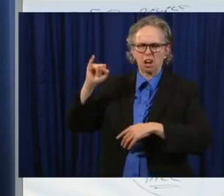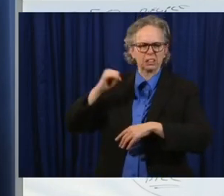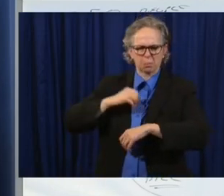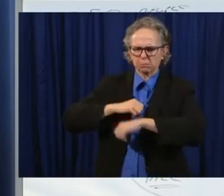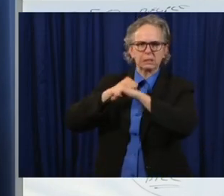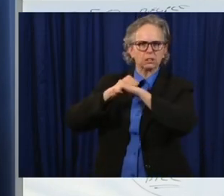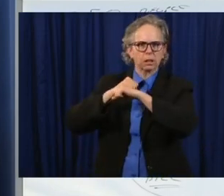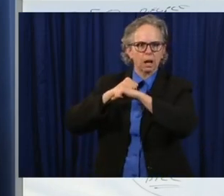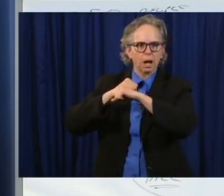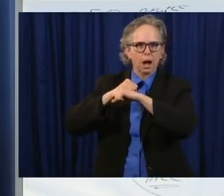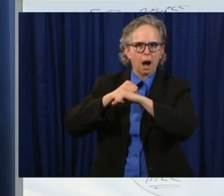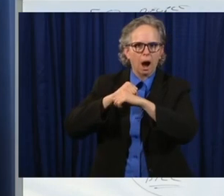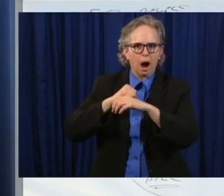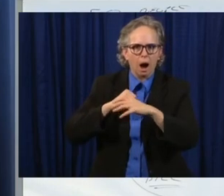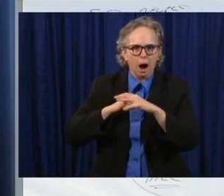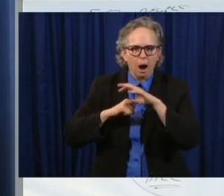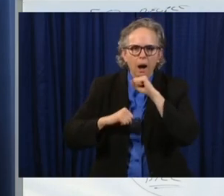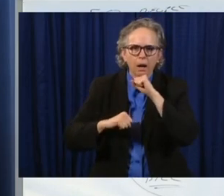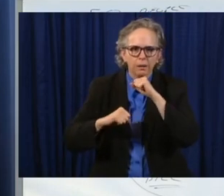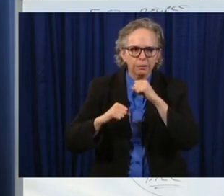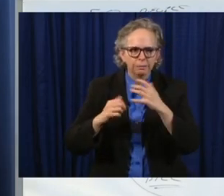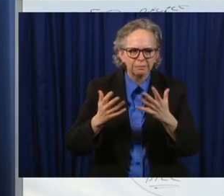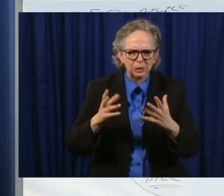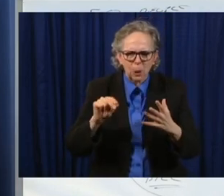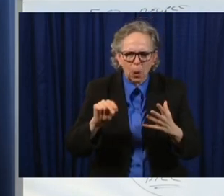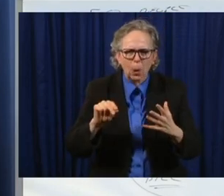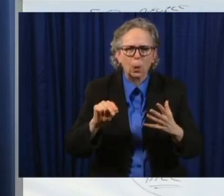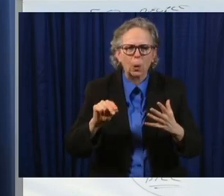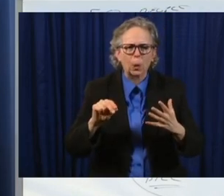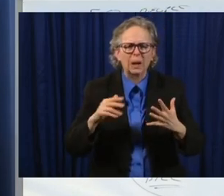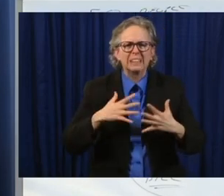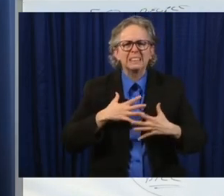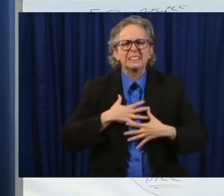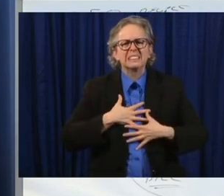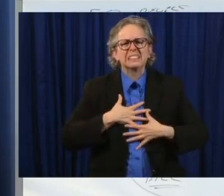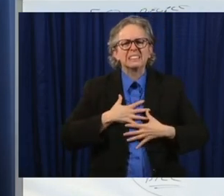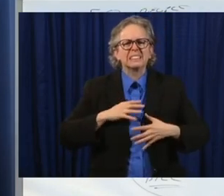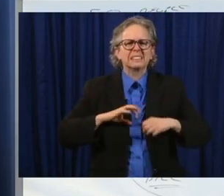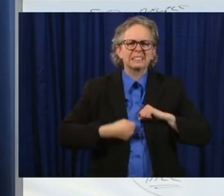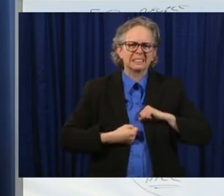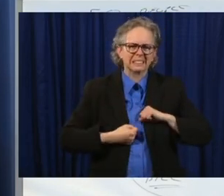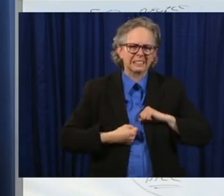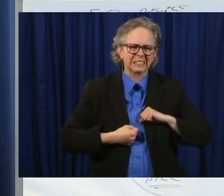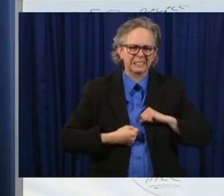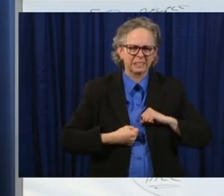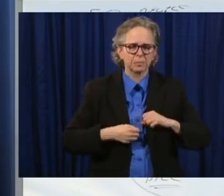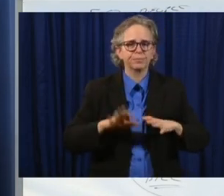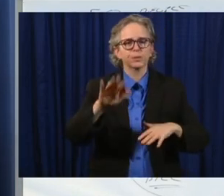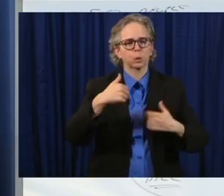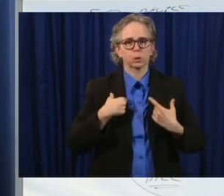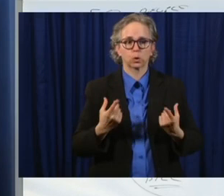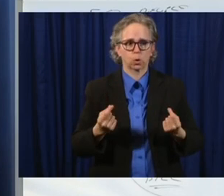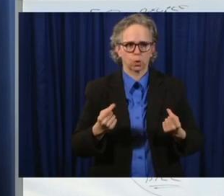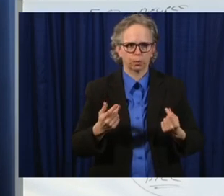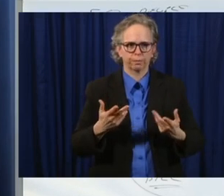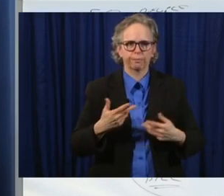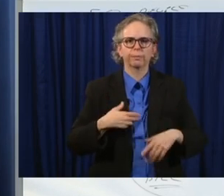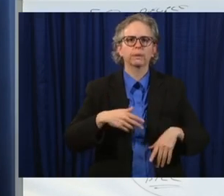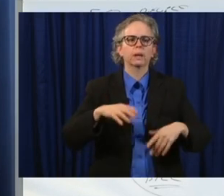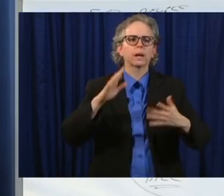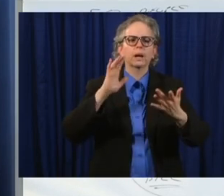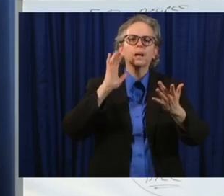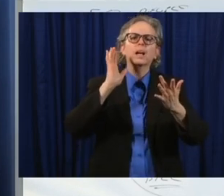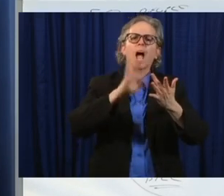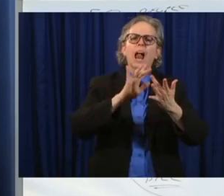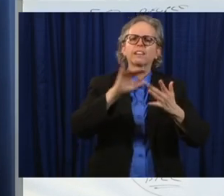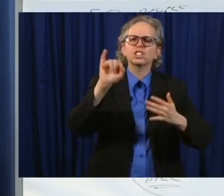telling them now that they do not have coverage. I've asked our insurance department to take a look at that, and